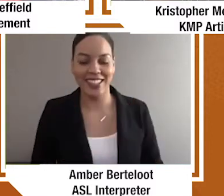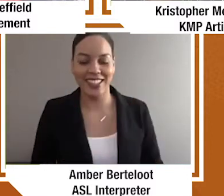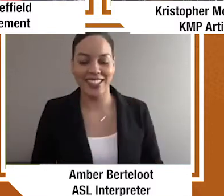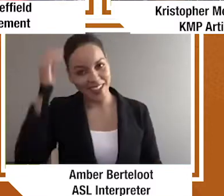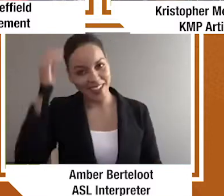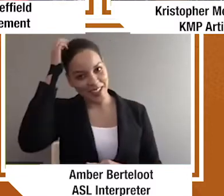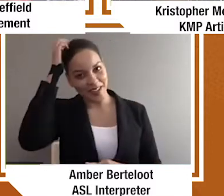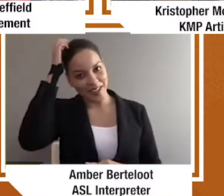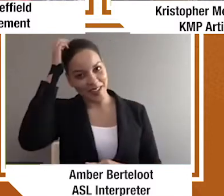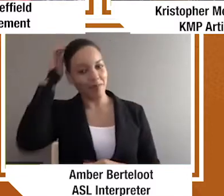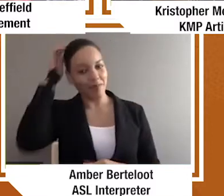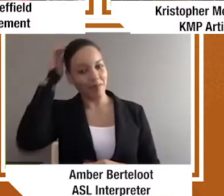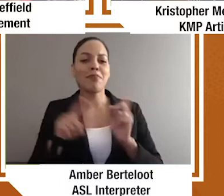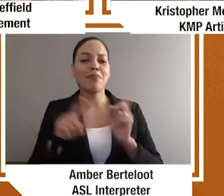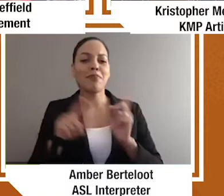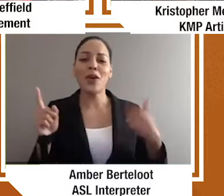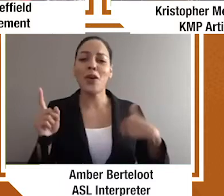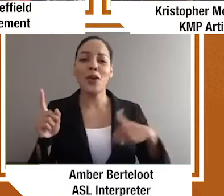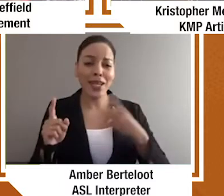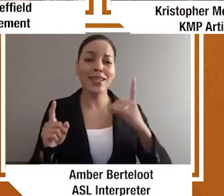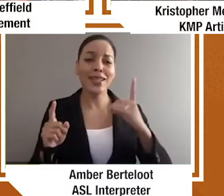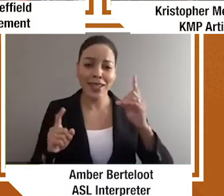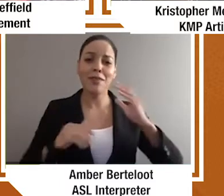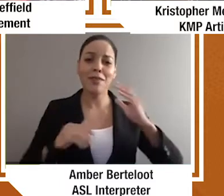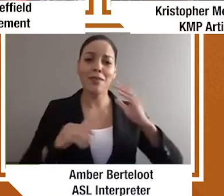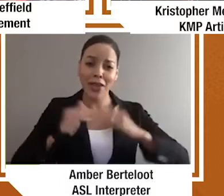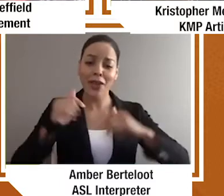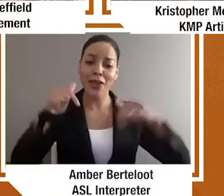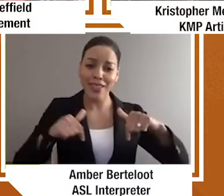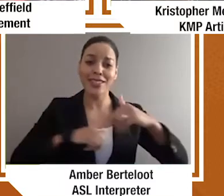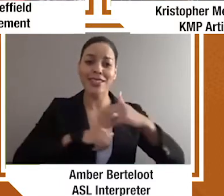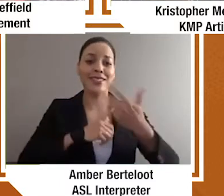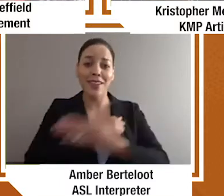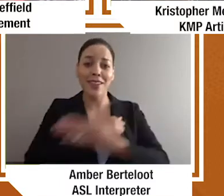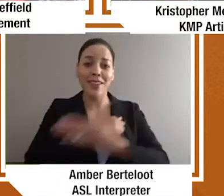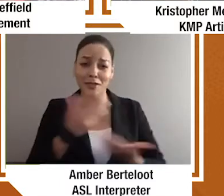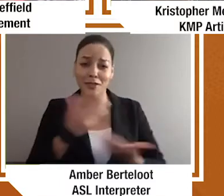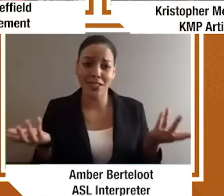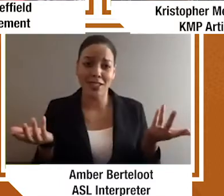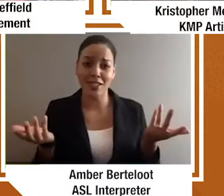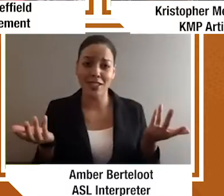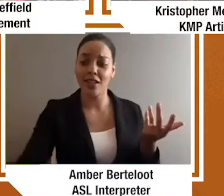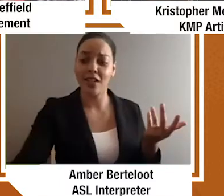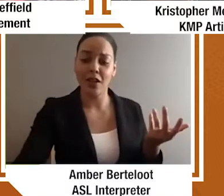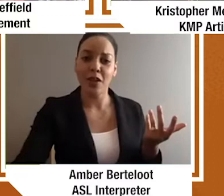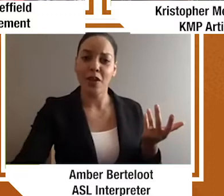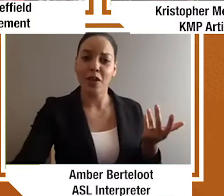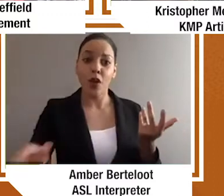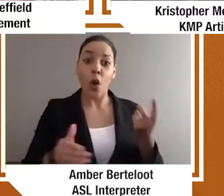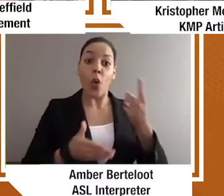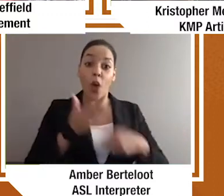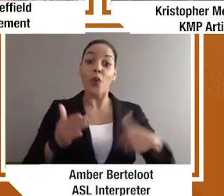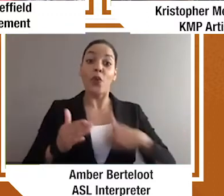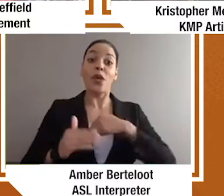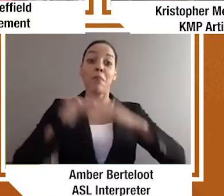But we built it. And what we built was taken from us, including the